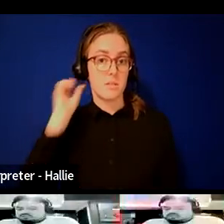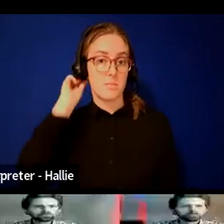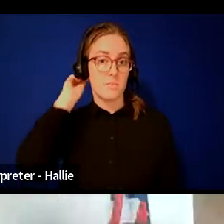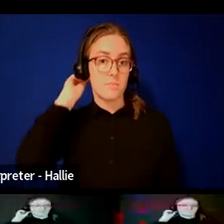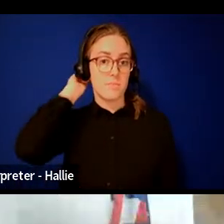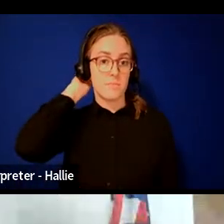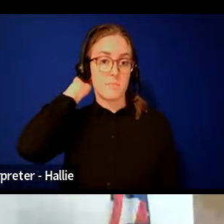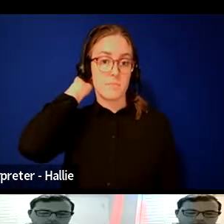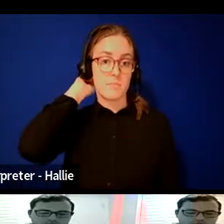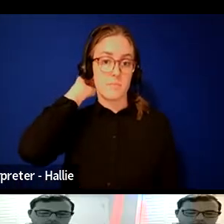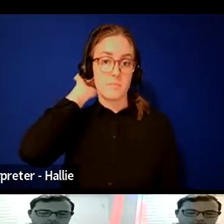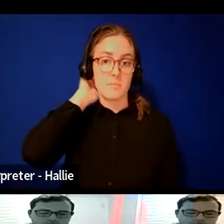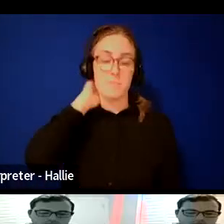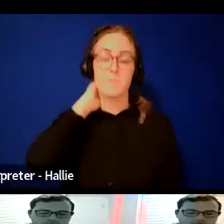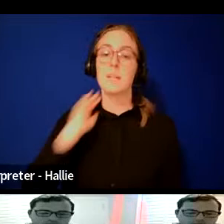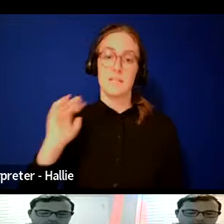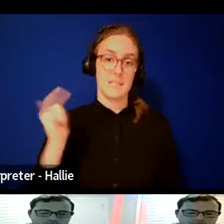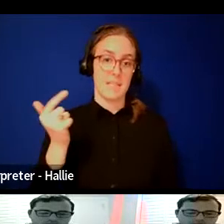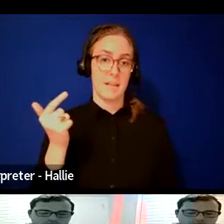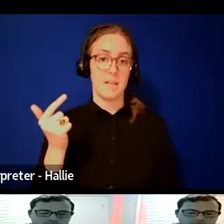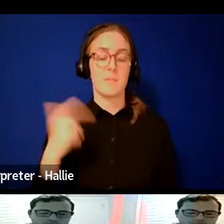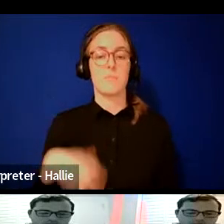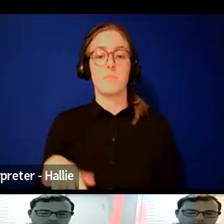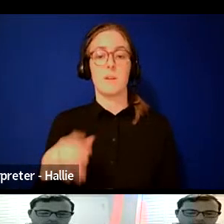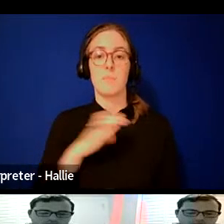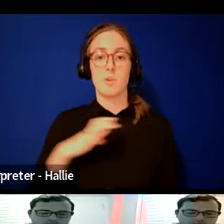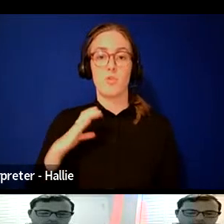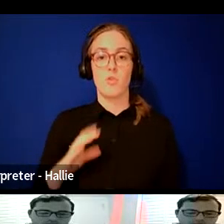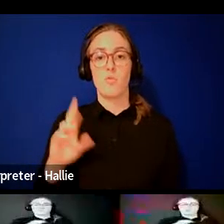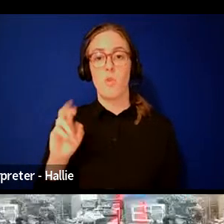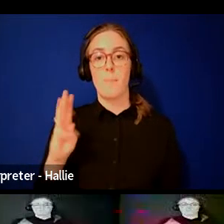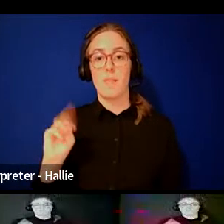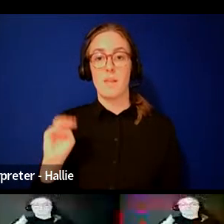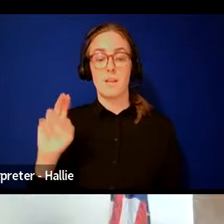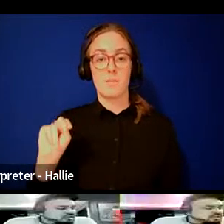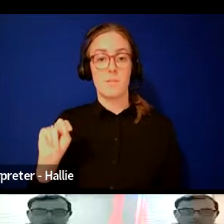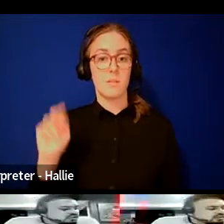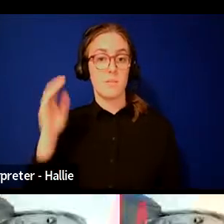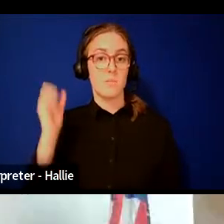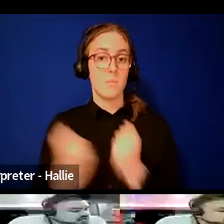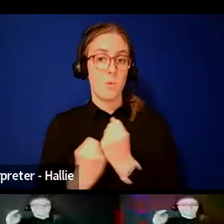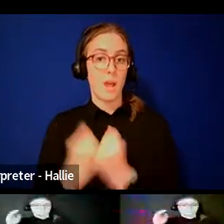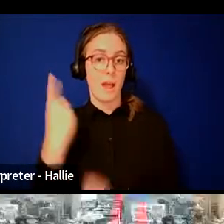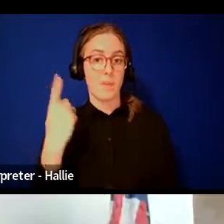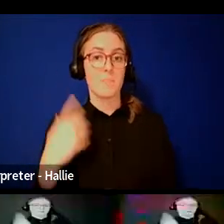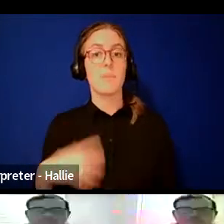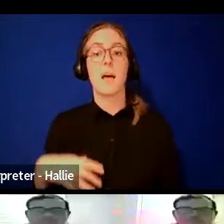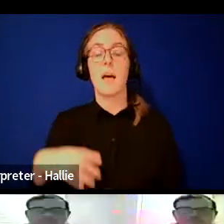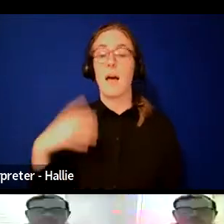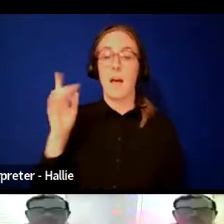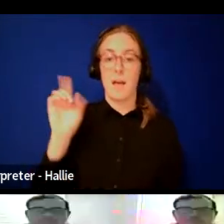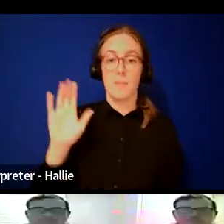Second. Second by Commissioner Roblin. Those in favor say aye. Aye. Aye.